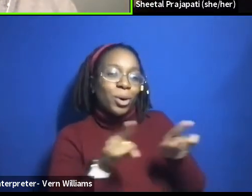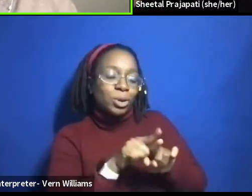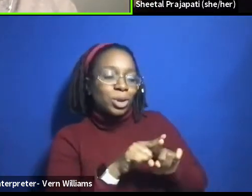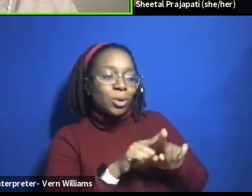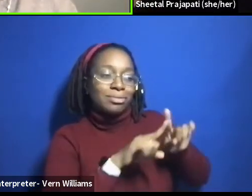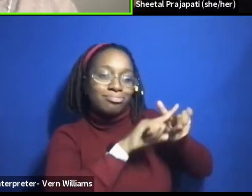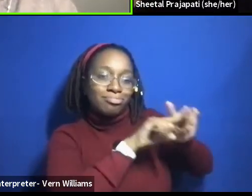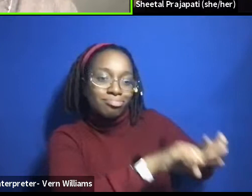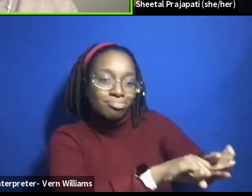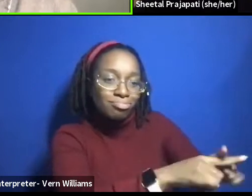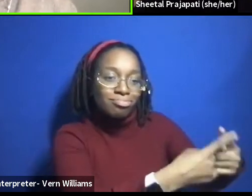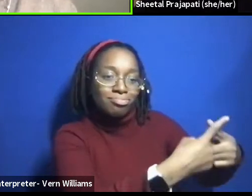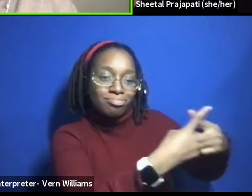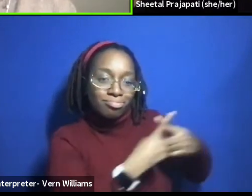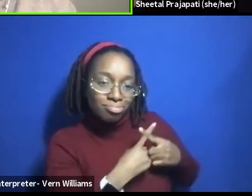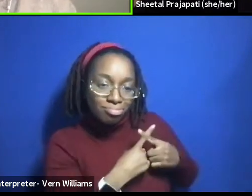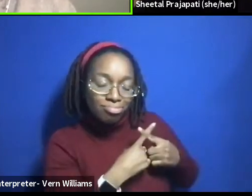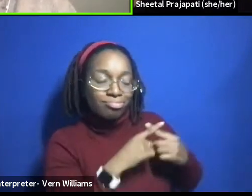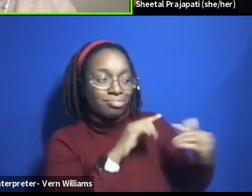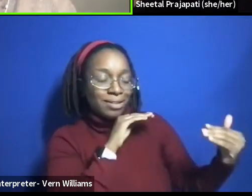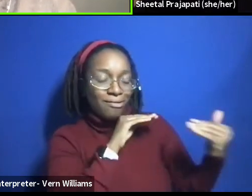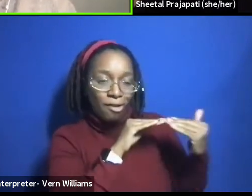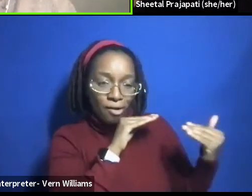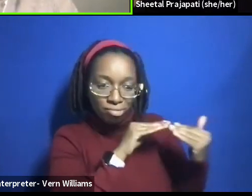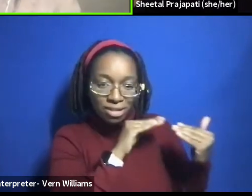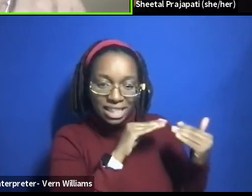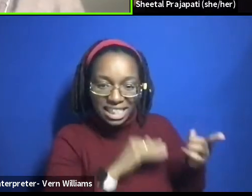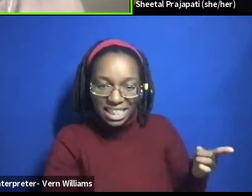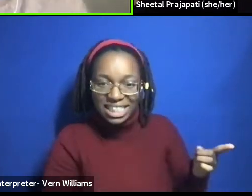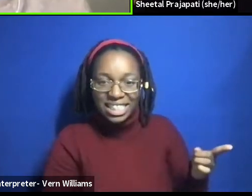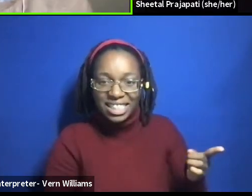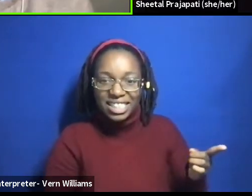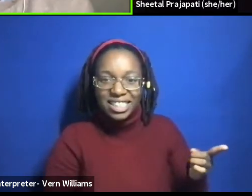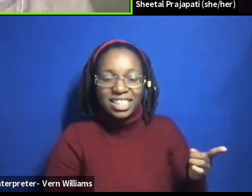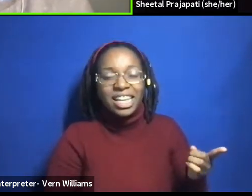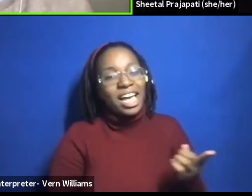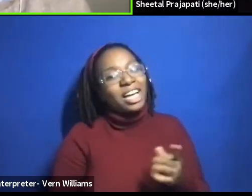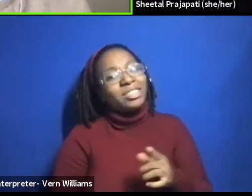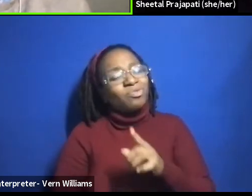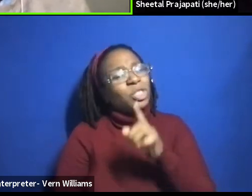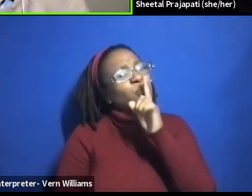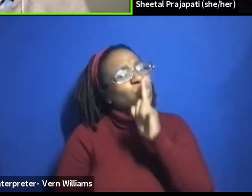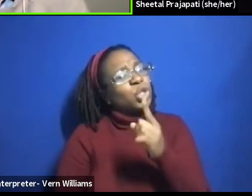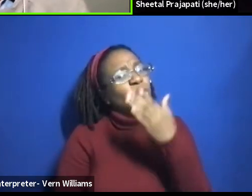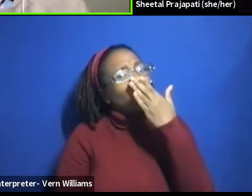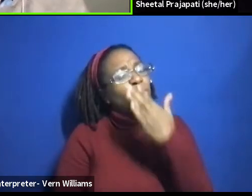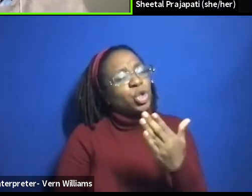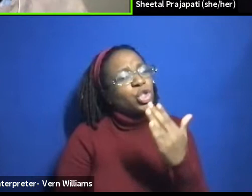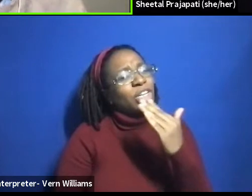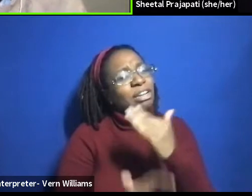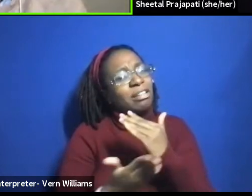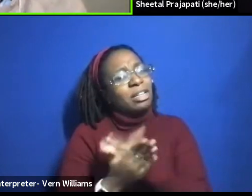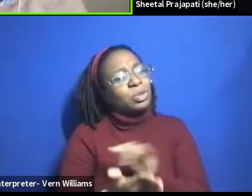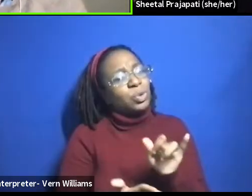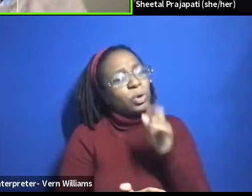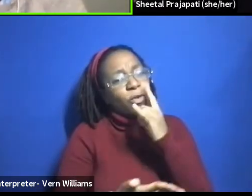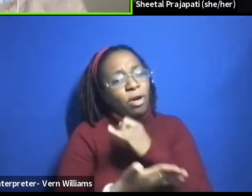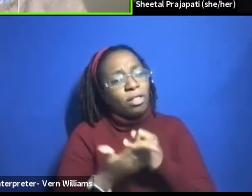and support those colleagues around you who can bring the other thing. And these are really good lessons also for artists who